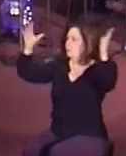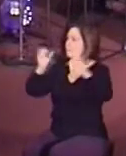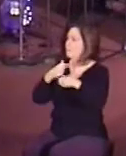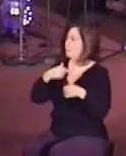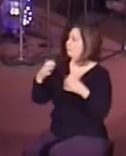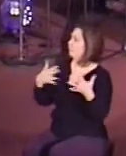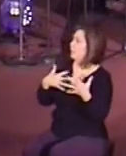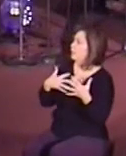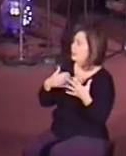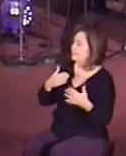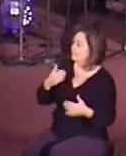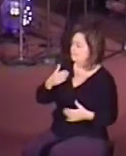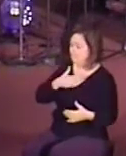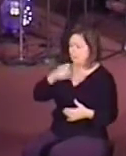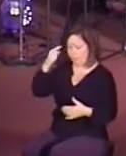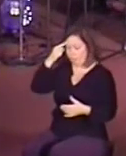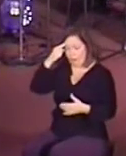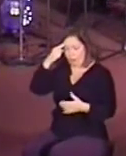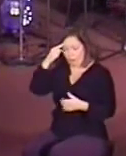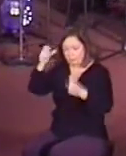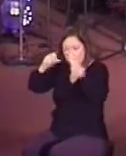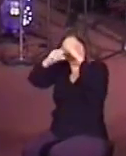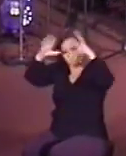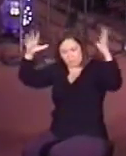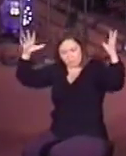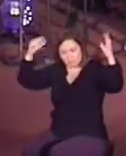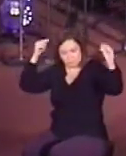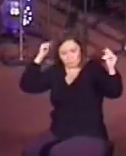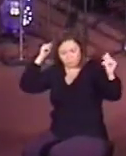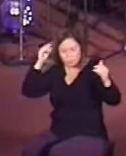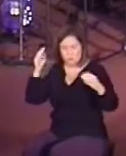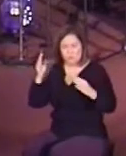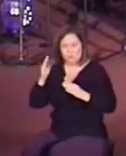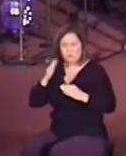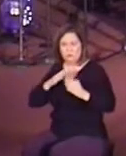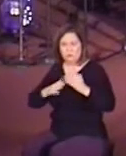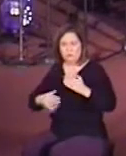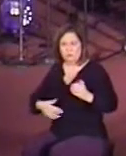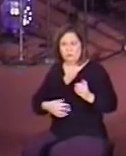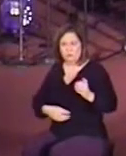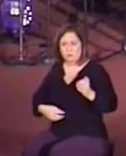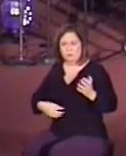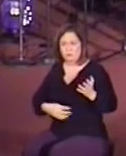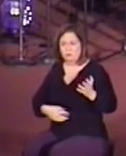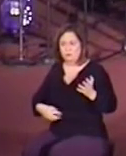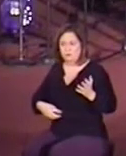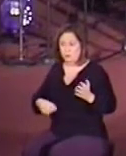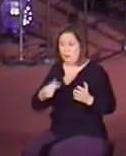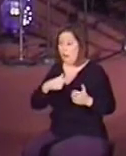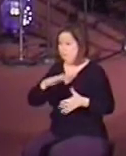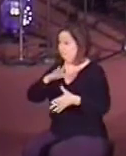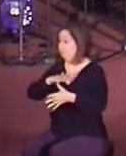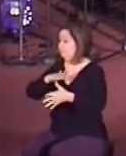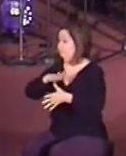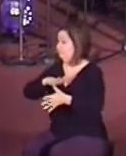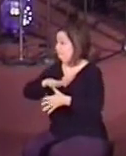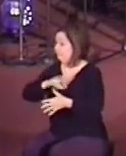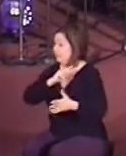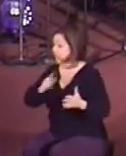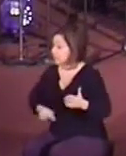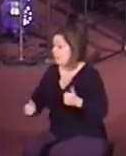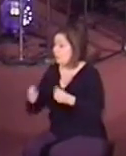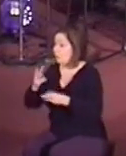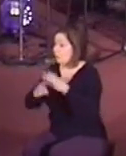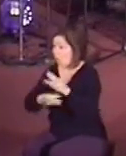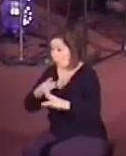the thoughts on my bed and the visions of my head troubled me. He says, I was at the top of my game. I was the king of the